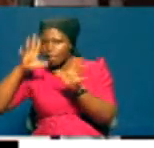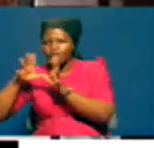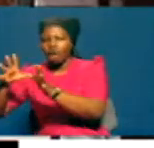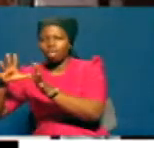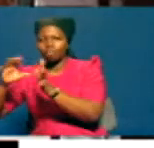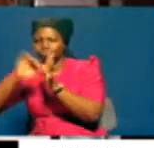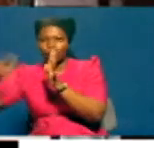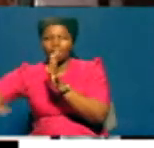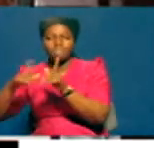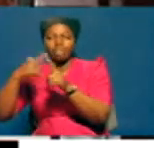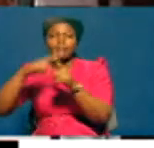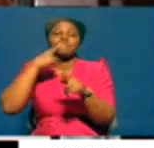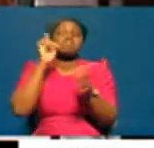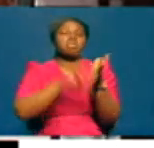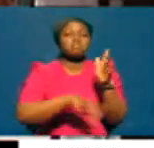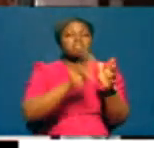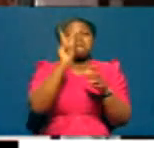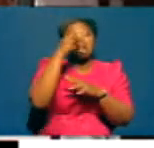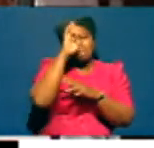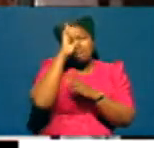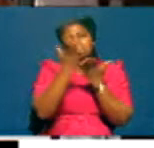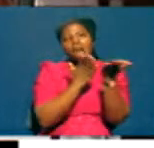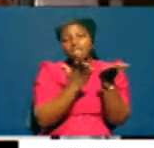Service. Niyo toro no monde?